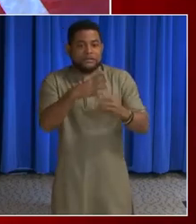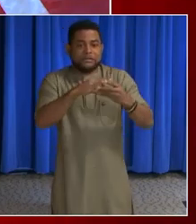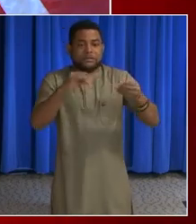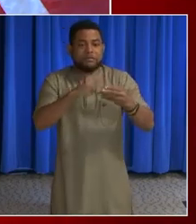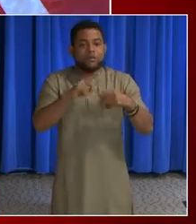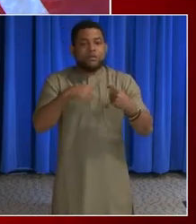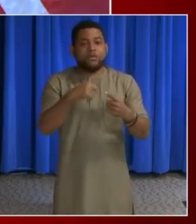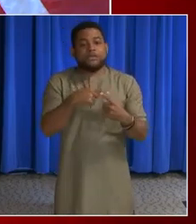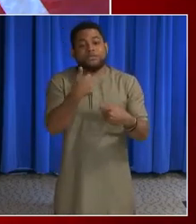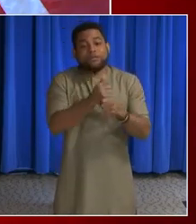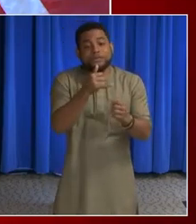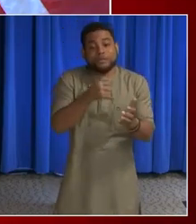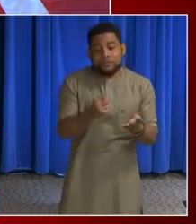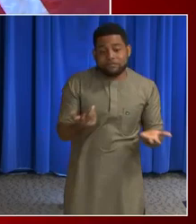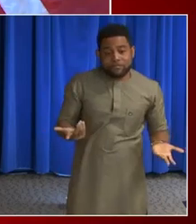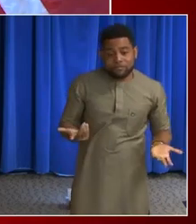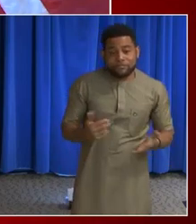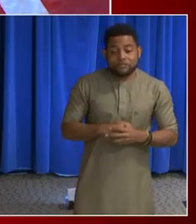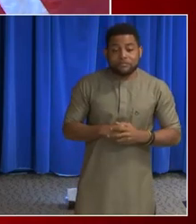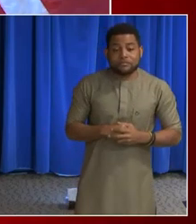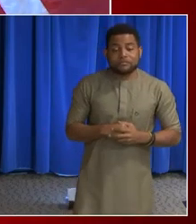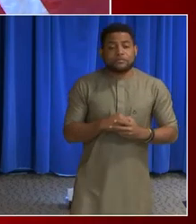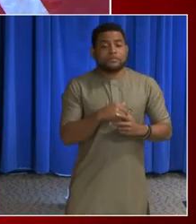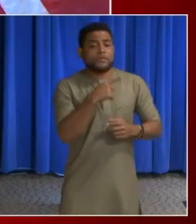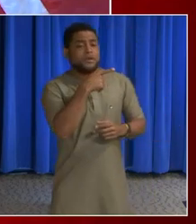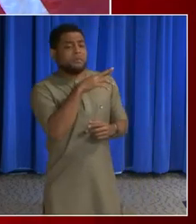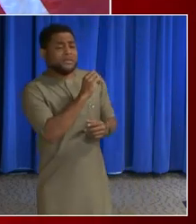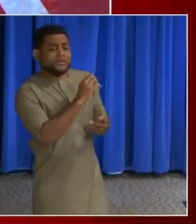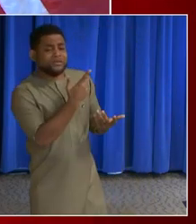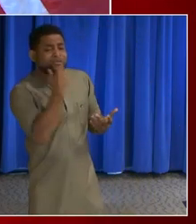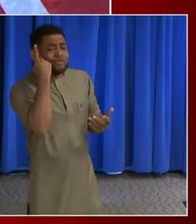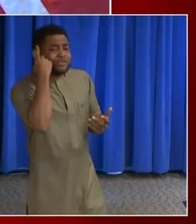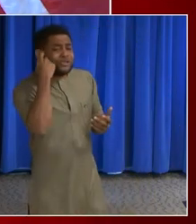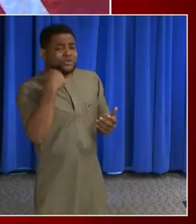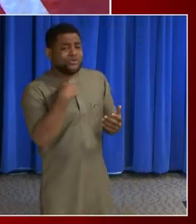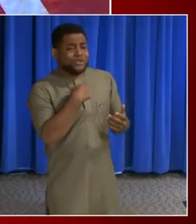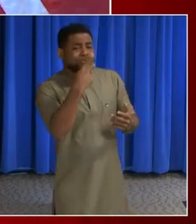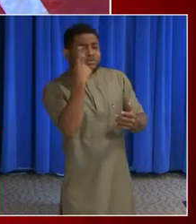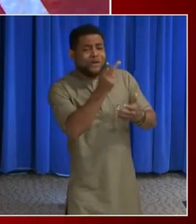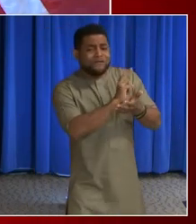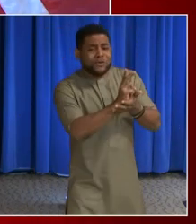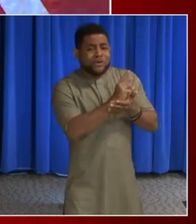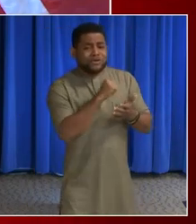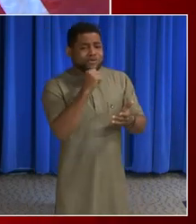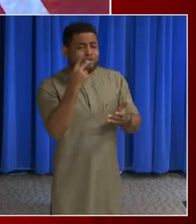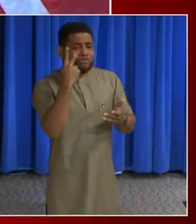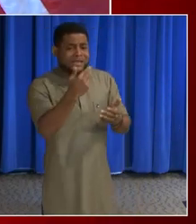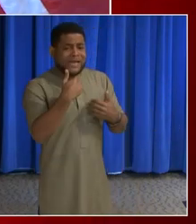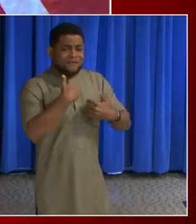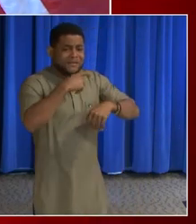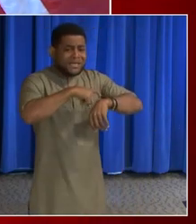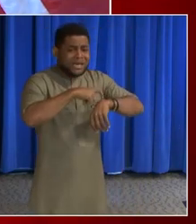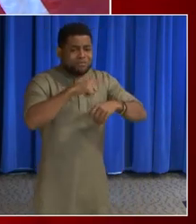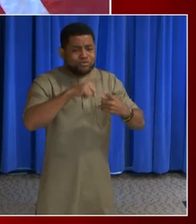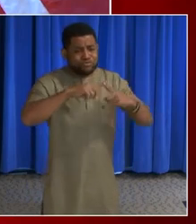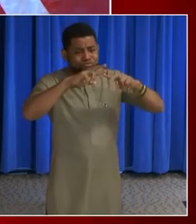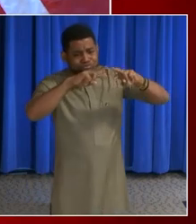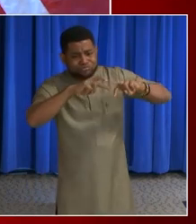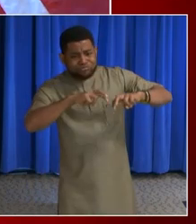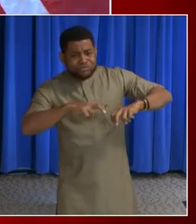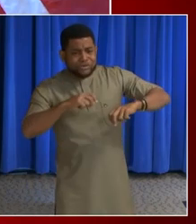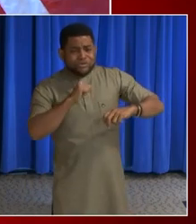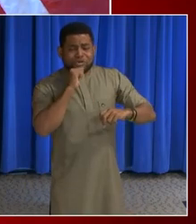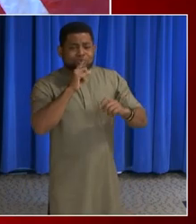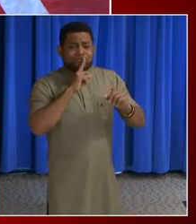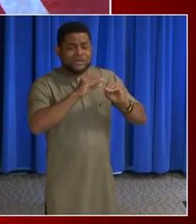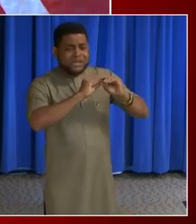Chief. Yeah, Mark. So, we're just seeing the video. We haven't had a chance to enlarge it. It isn't really clear, as you've said. But what